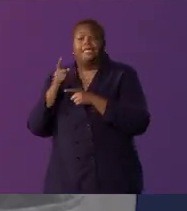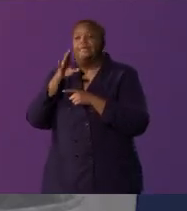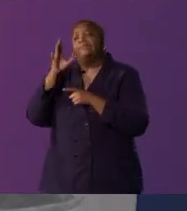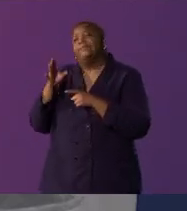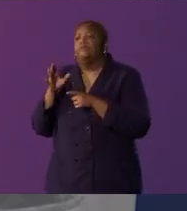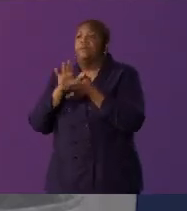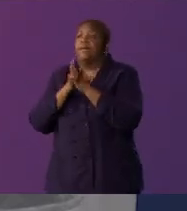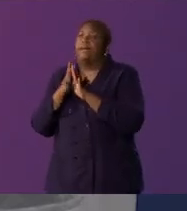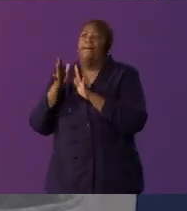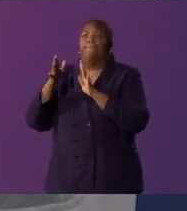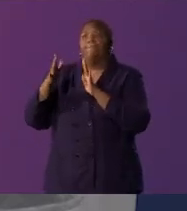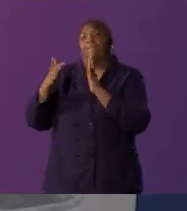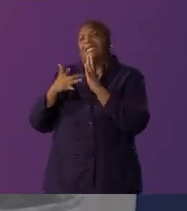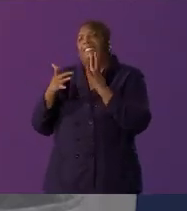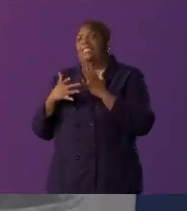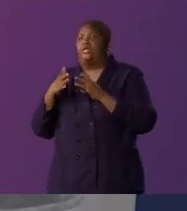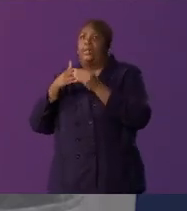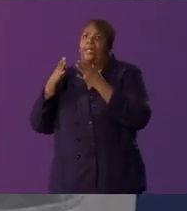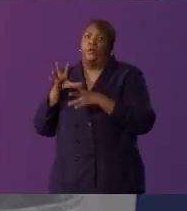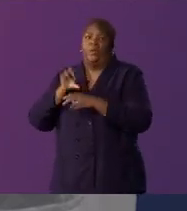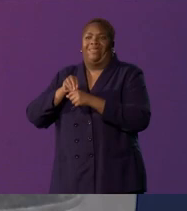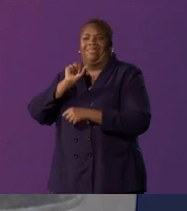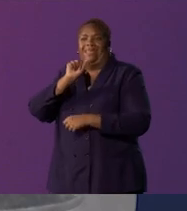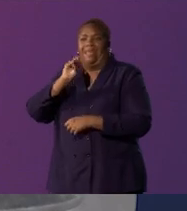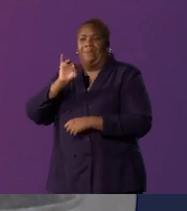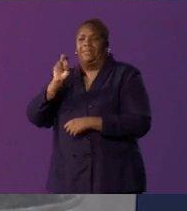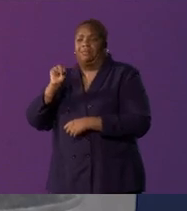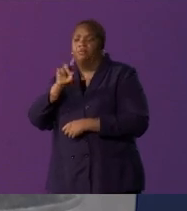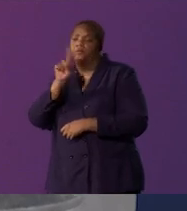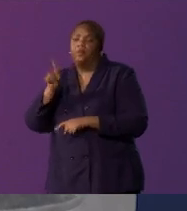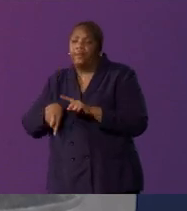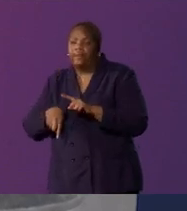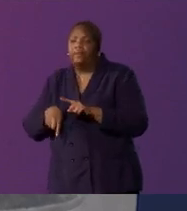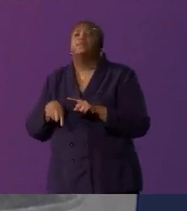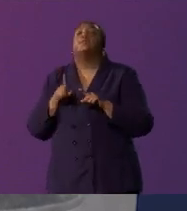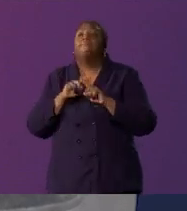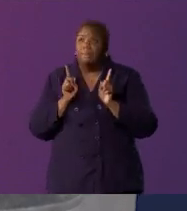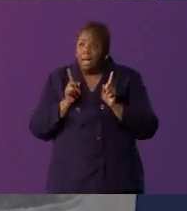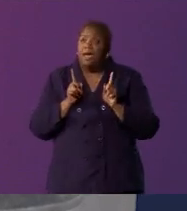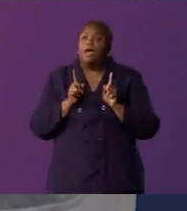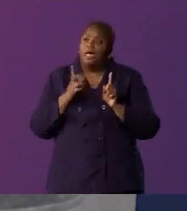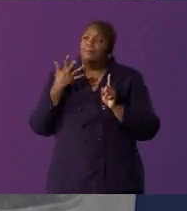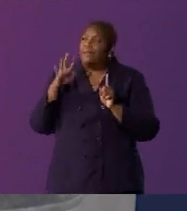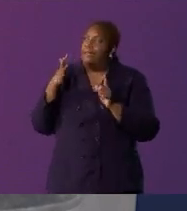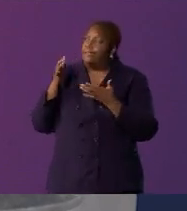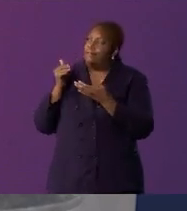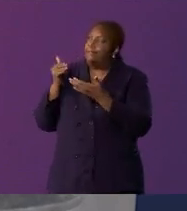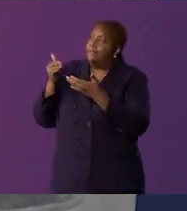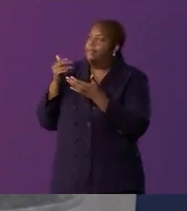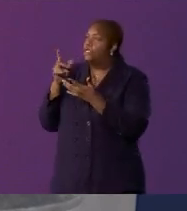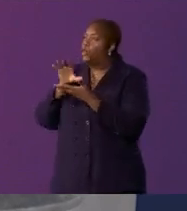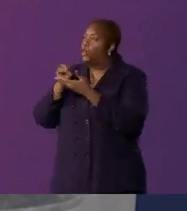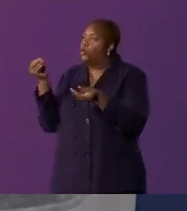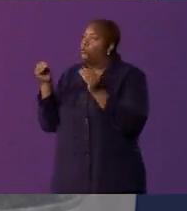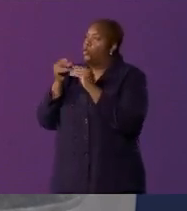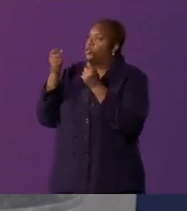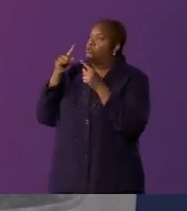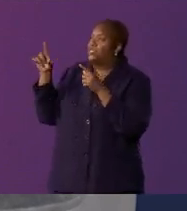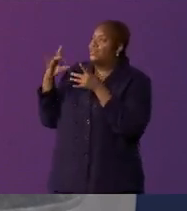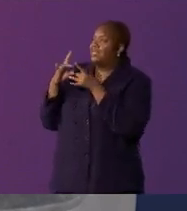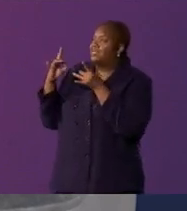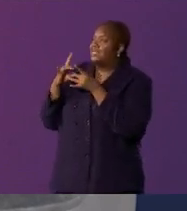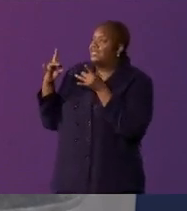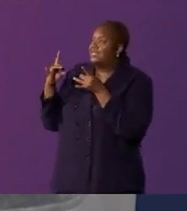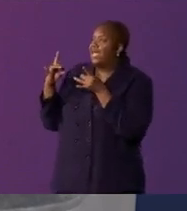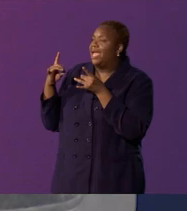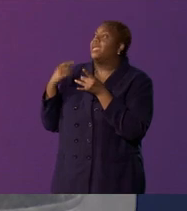Amazon technical leader, but you can sort of go halfway so you can really understand what they're saying and then be a good